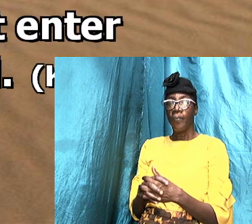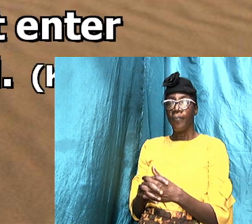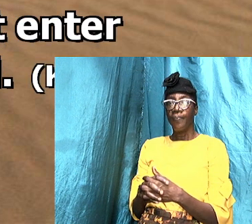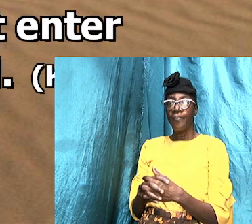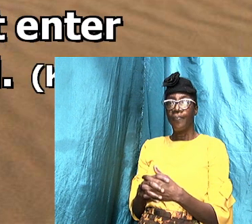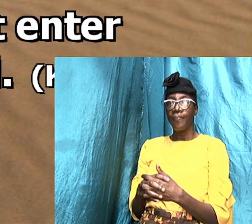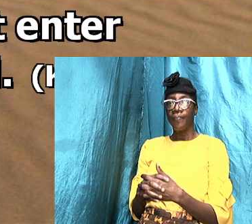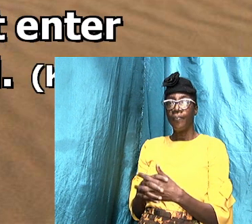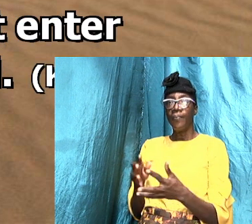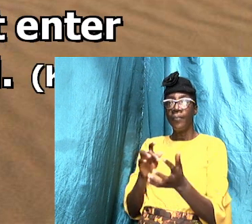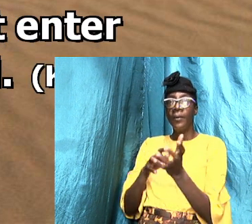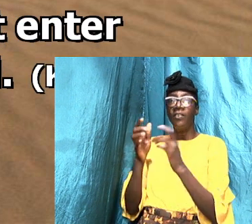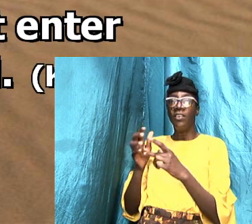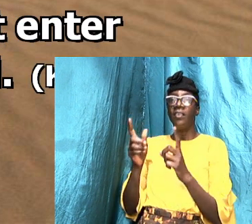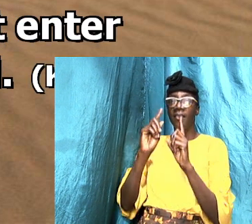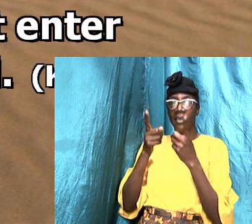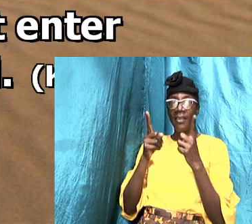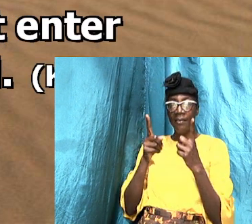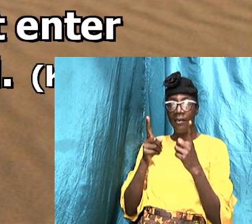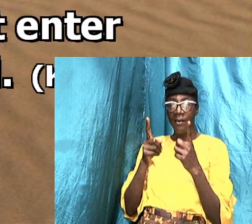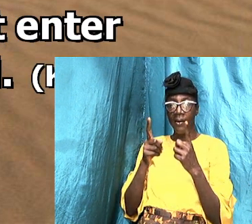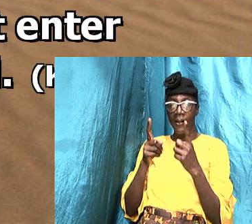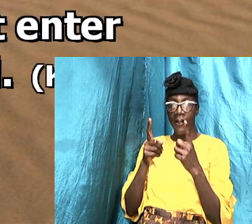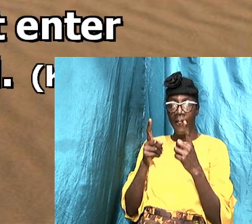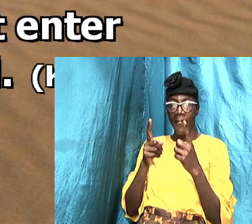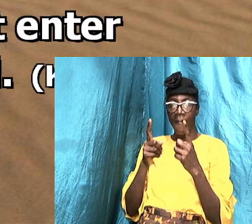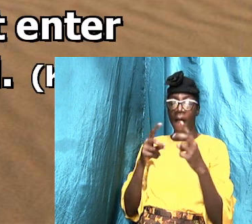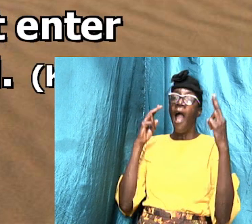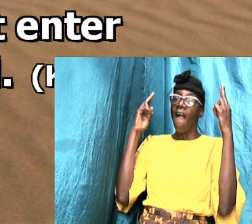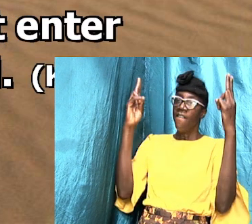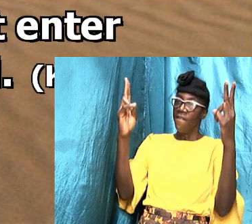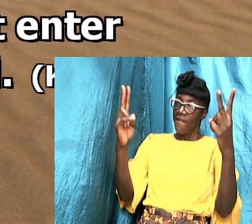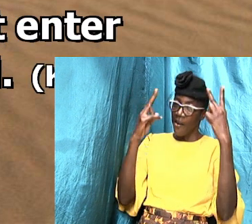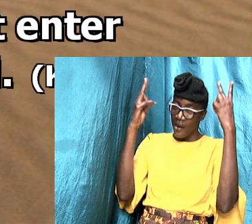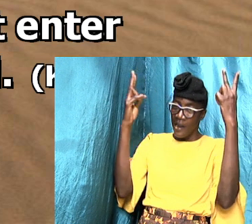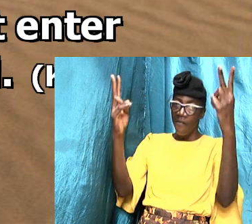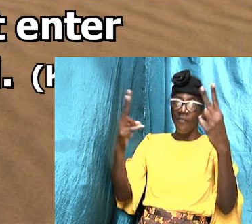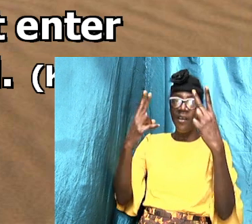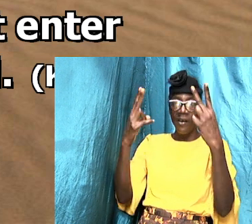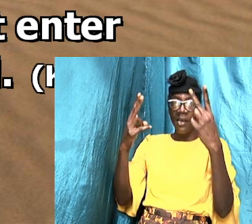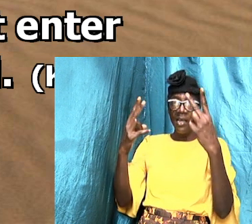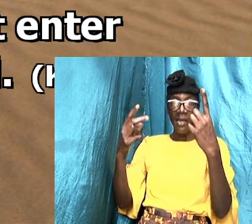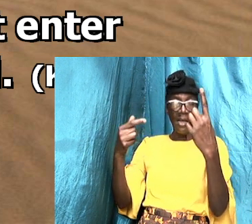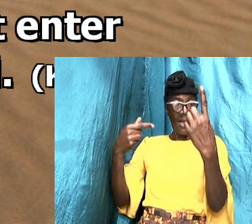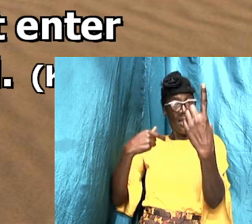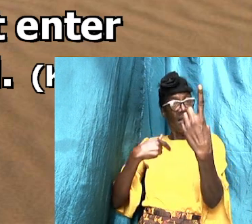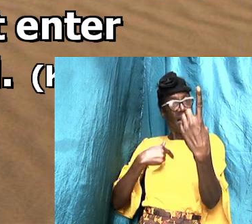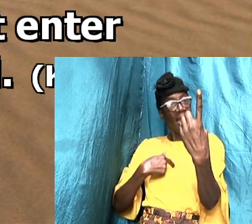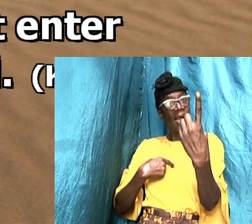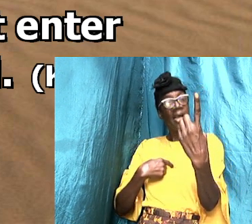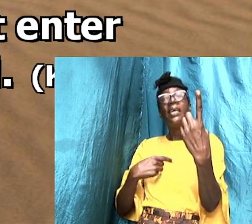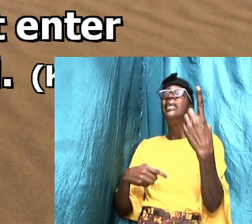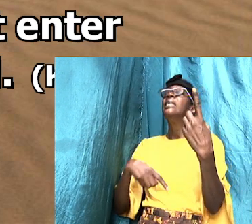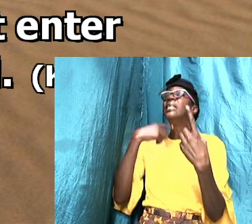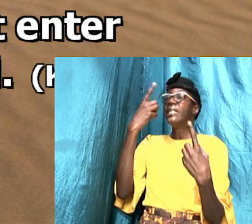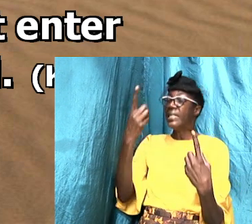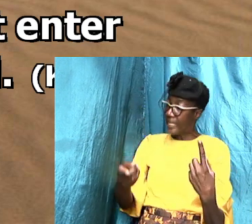Jesus answered, Verily, verily, I say unto thee,